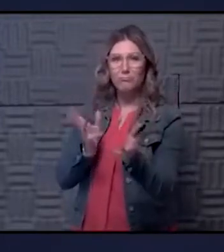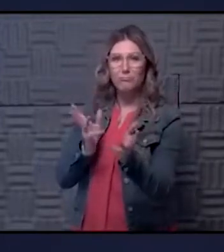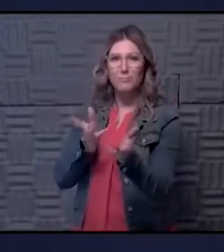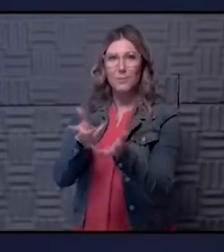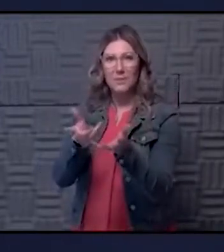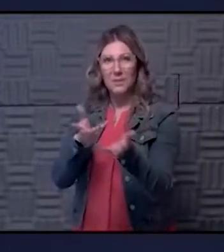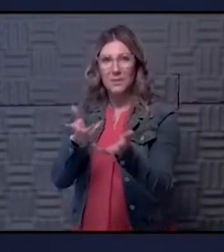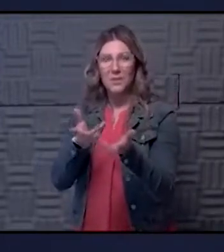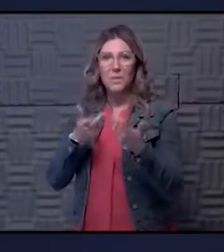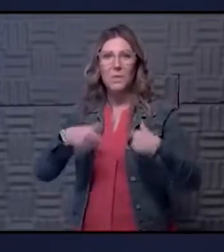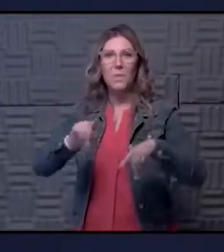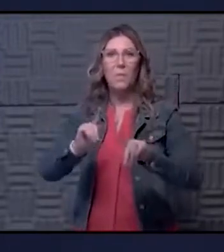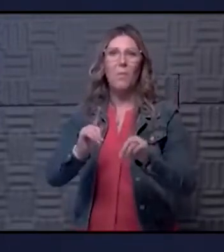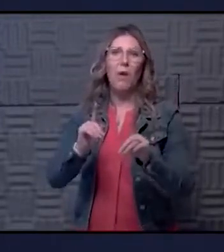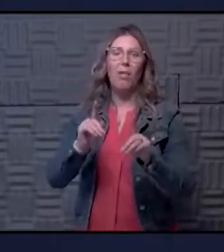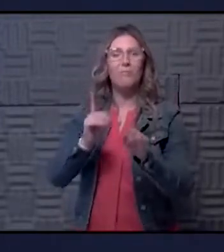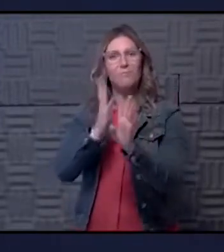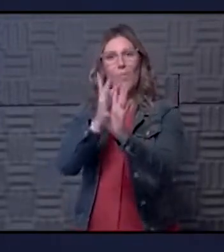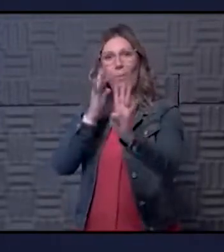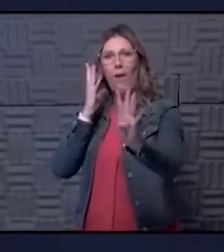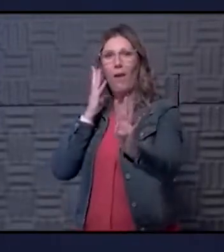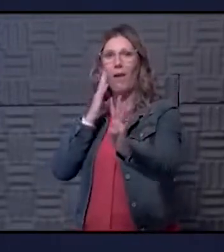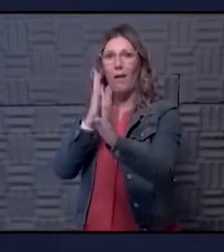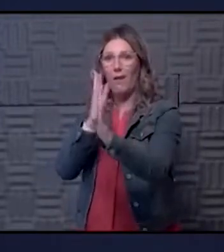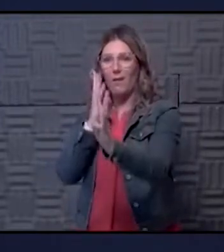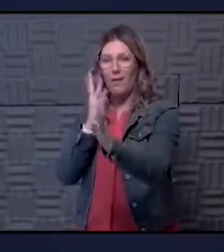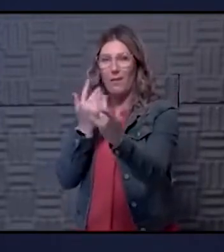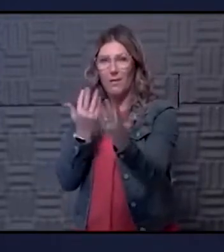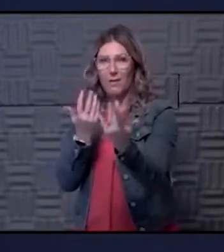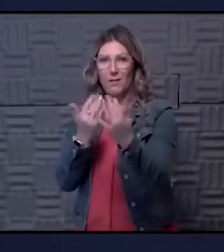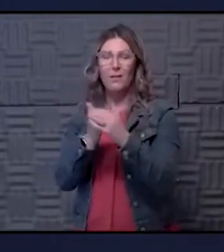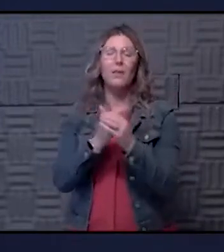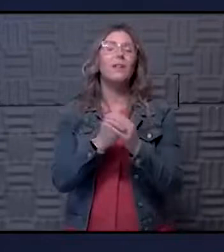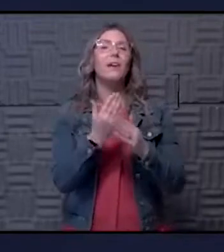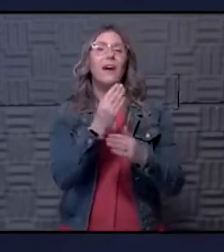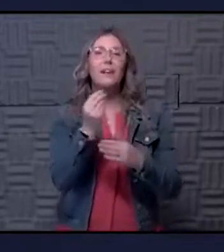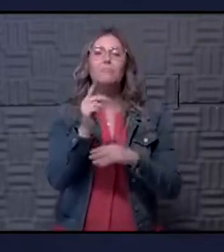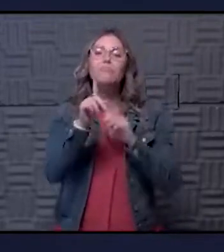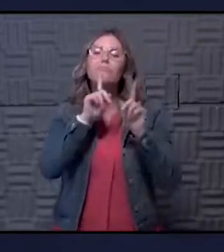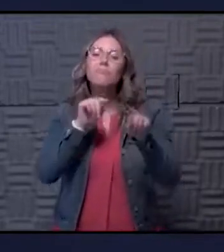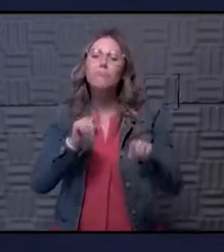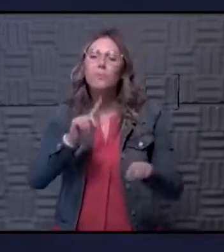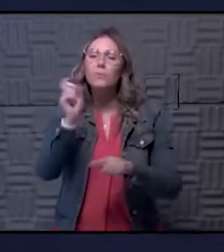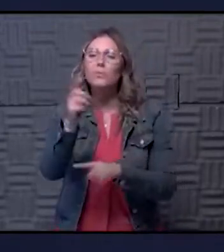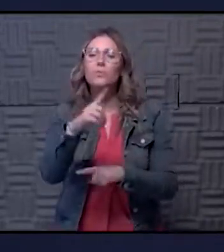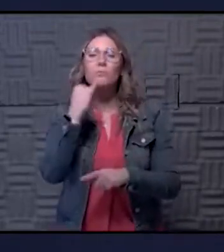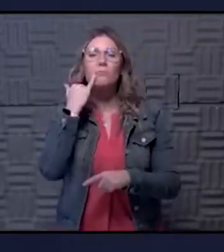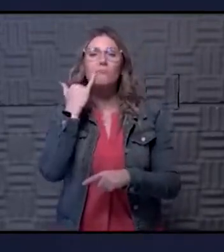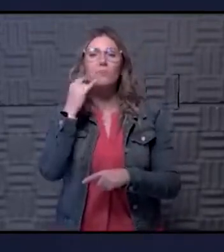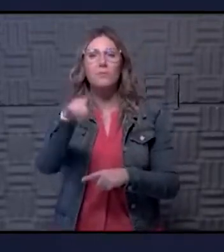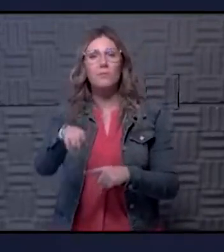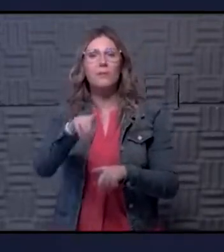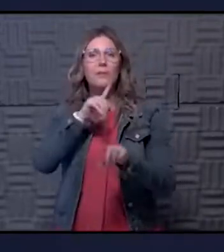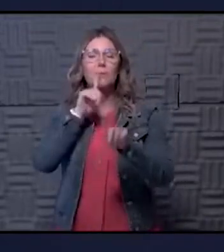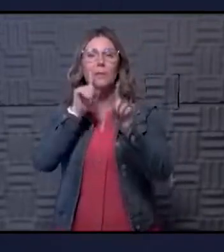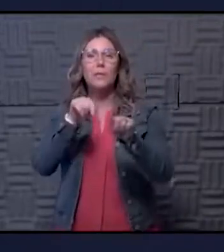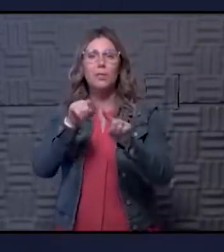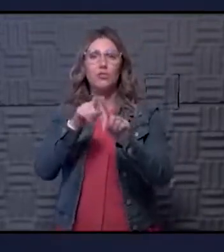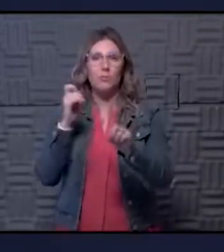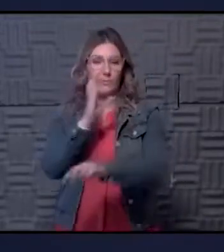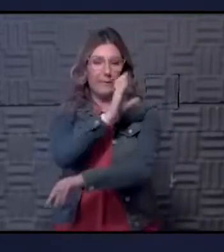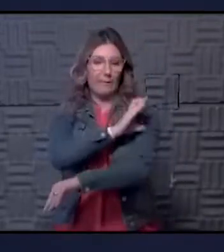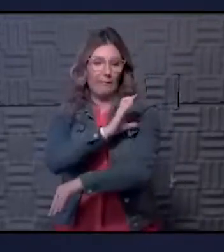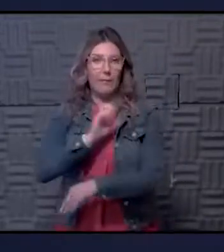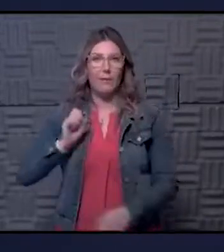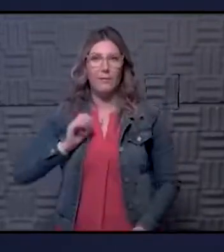they're waiting in line, answer any questions that I could. If there are questions that need to be answered by the clinical staff, I make sure